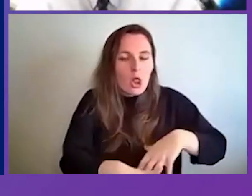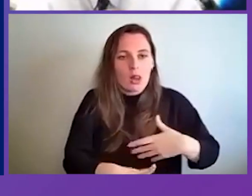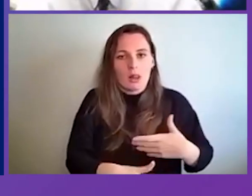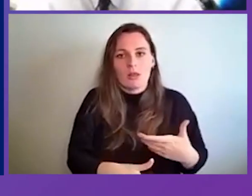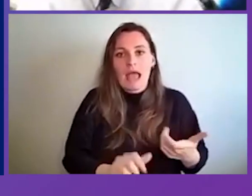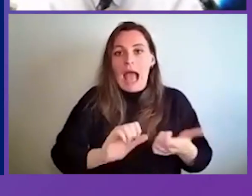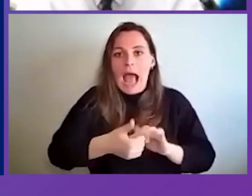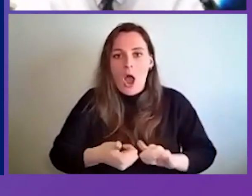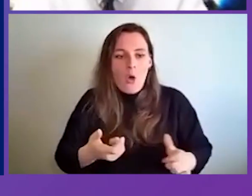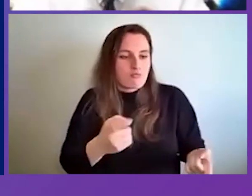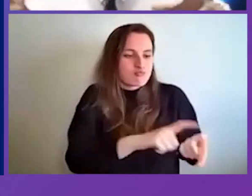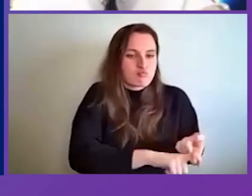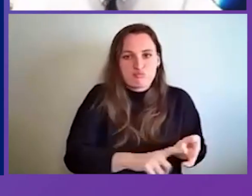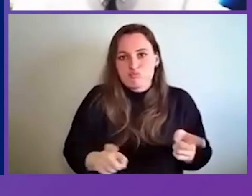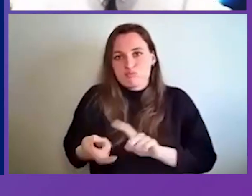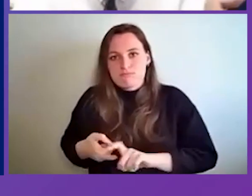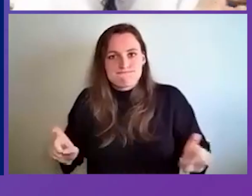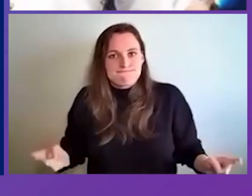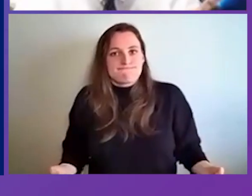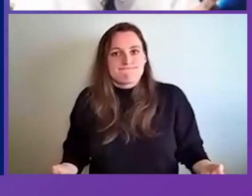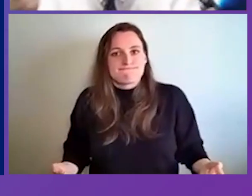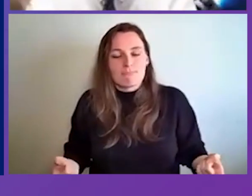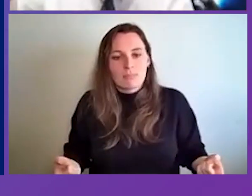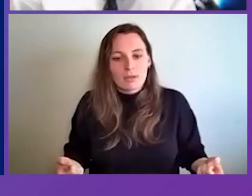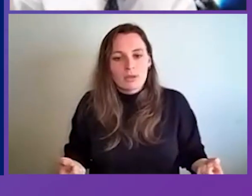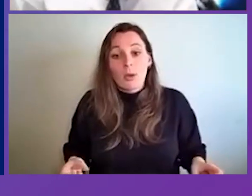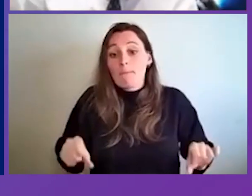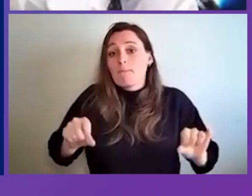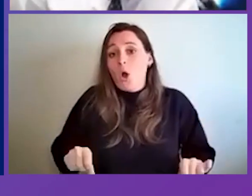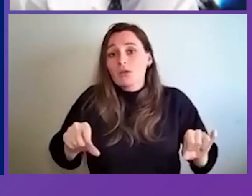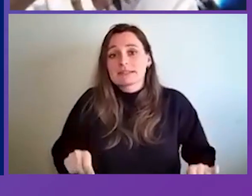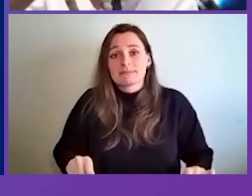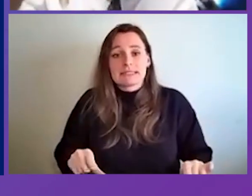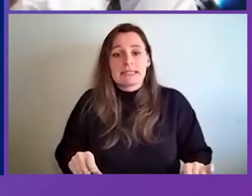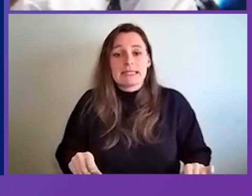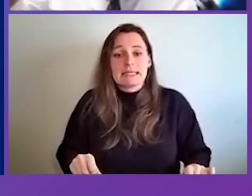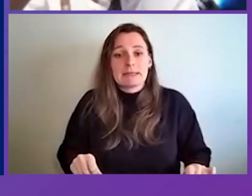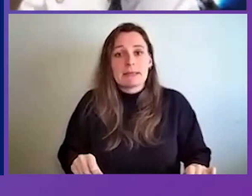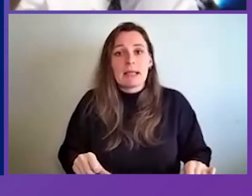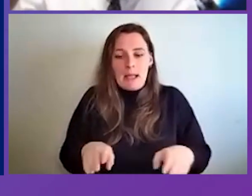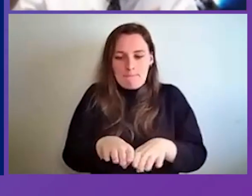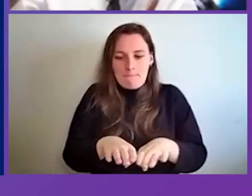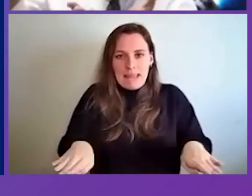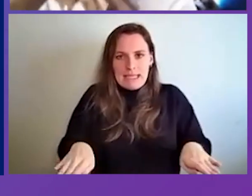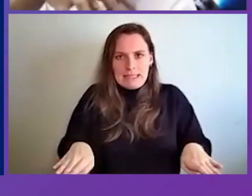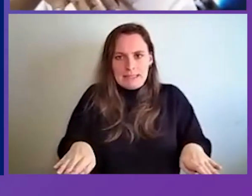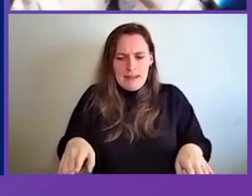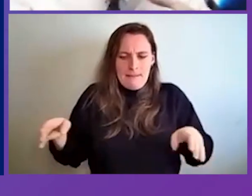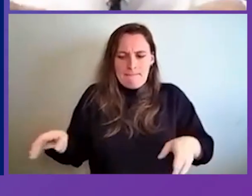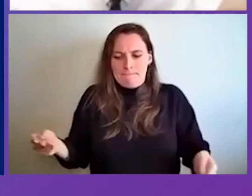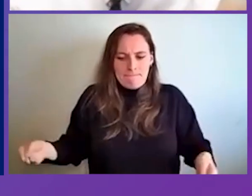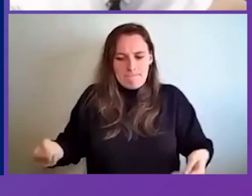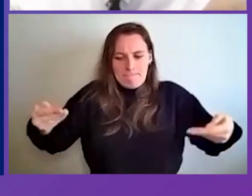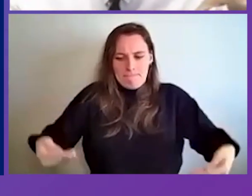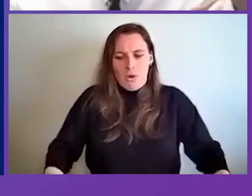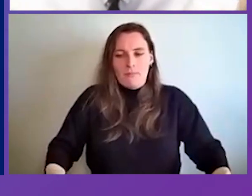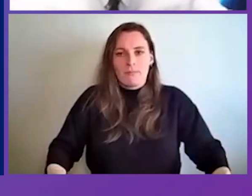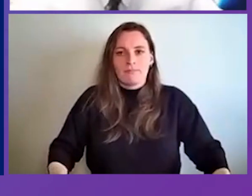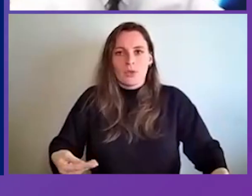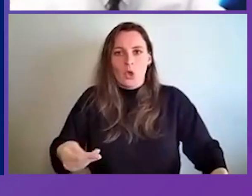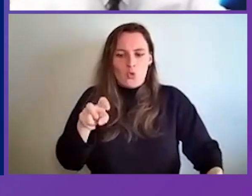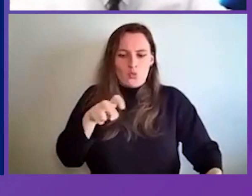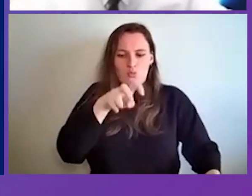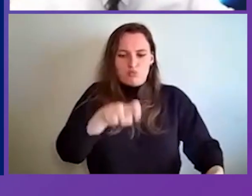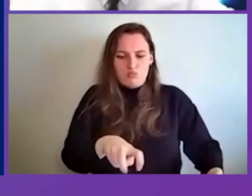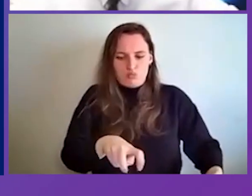potentially using different plates that we mount the wheelchair to. We strap down to the plate, which then gets